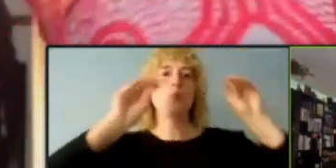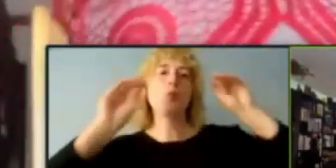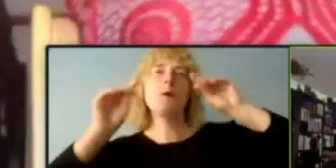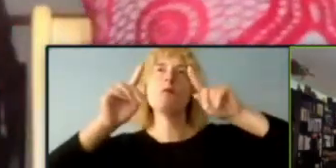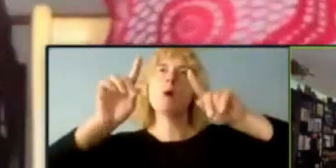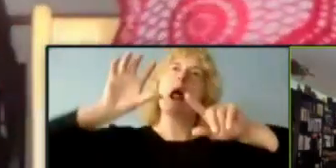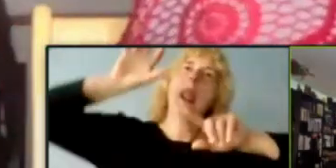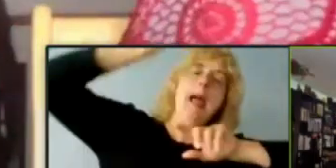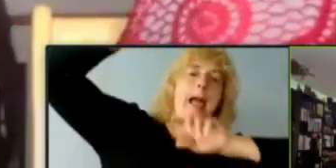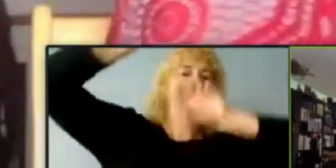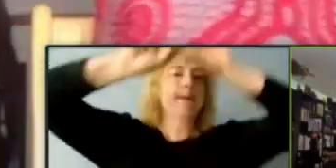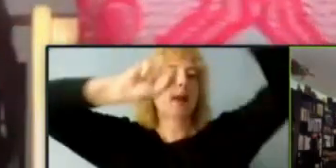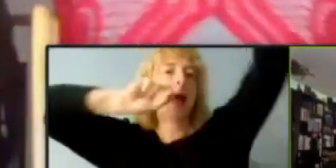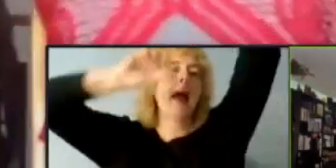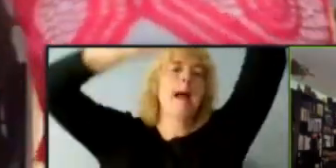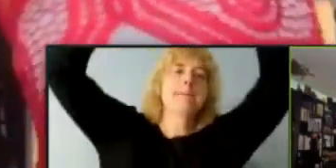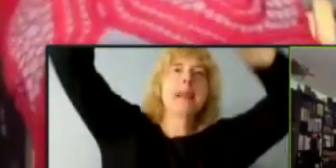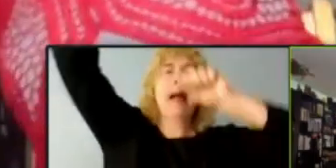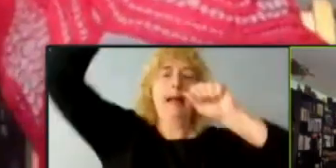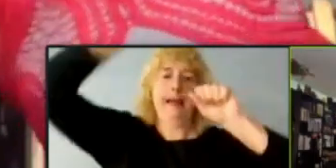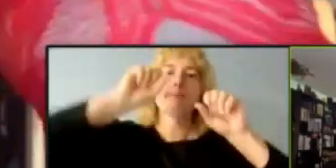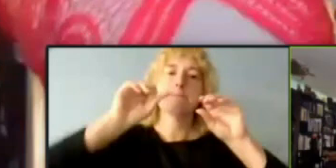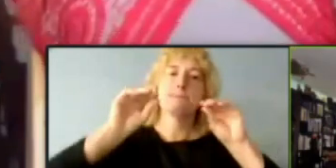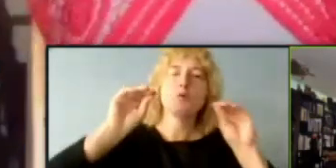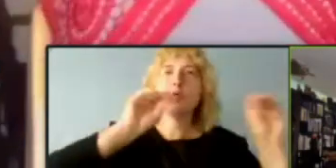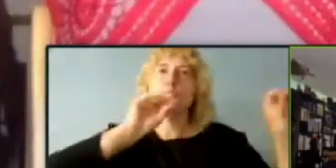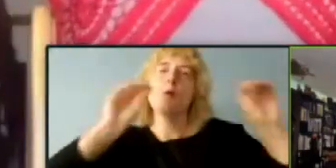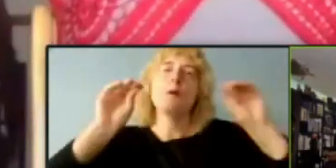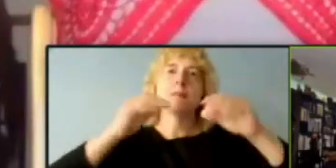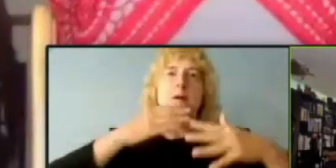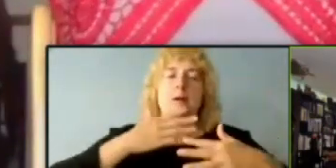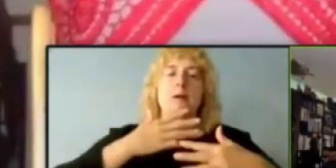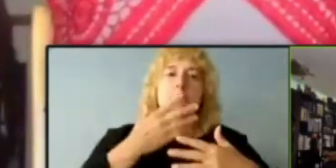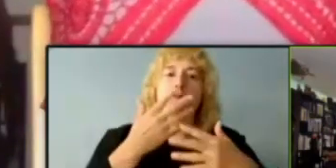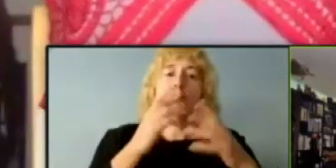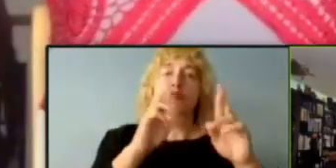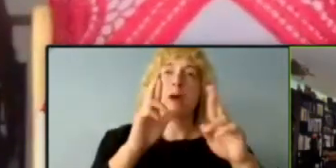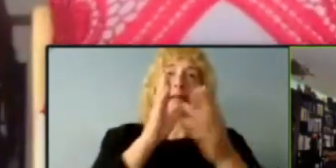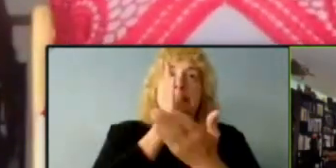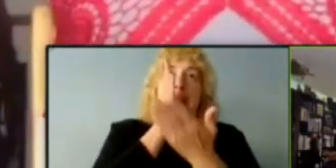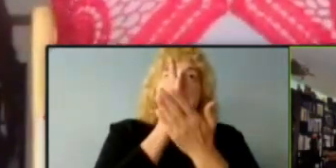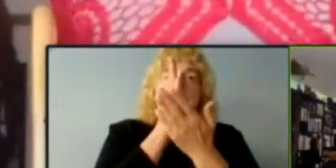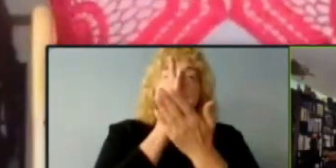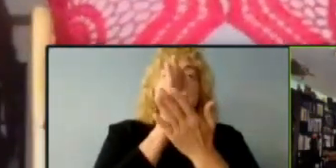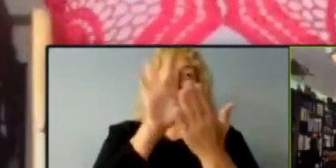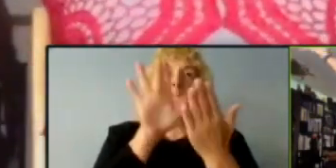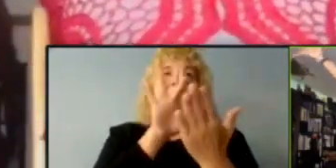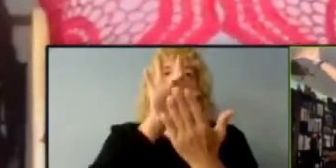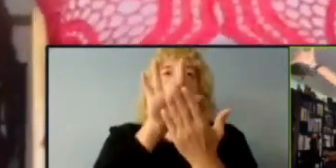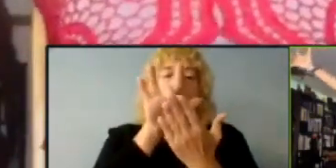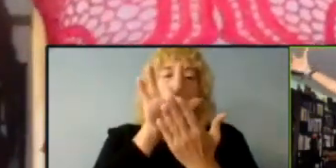so. Okay. Ready? And stop right there in the middle. Let's go back to seeing how